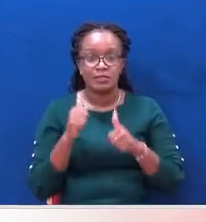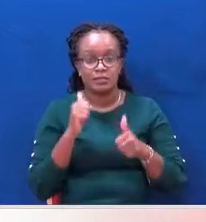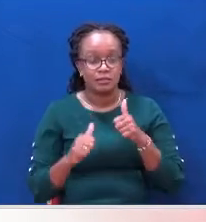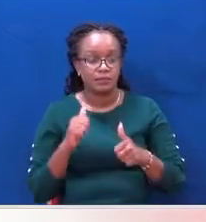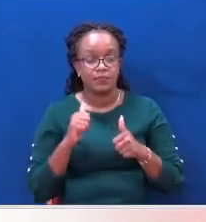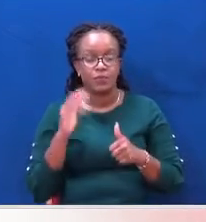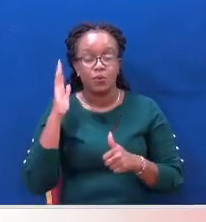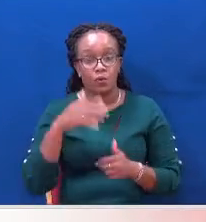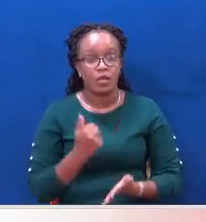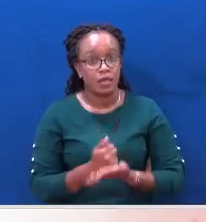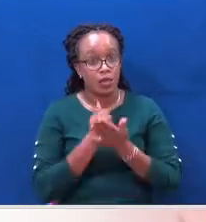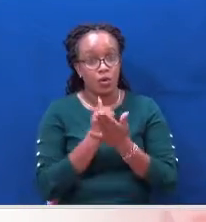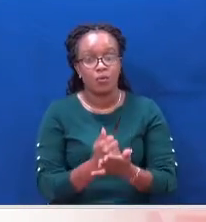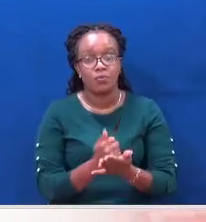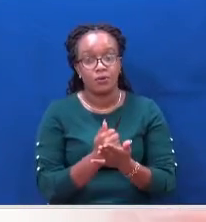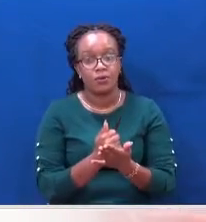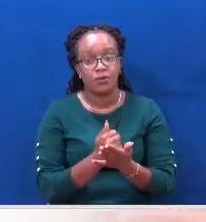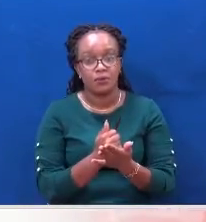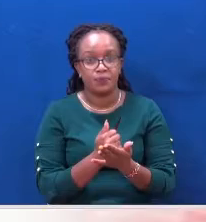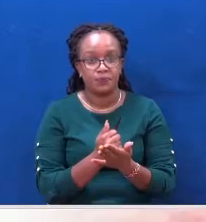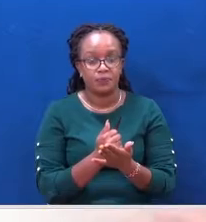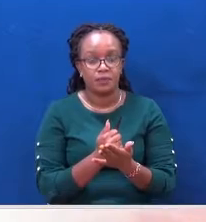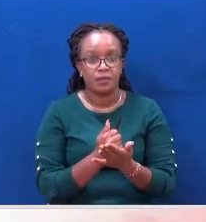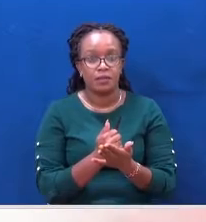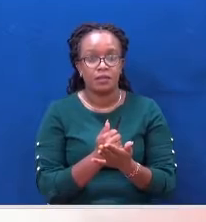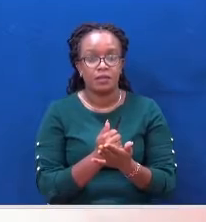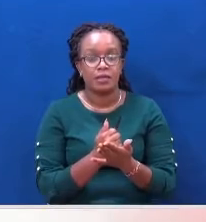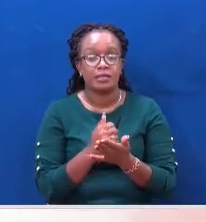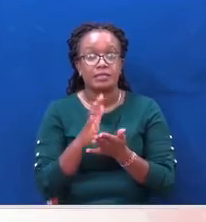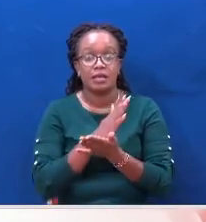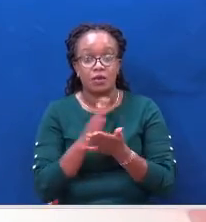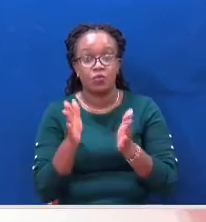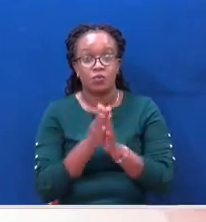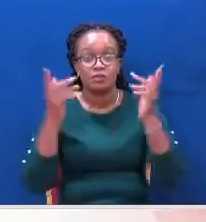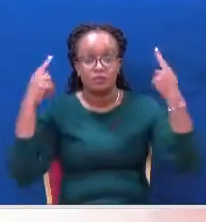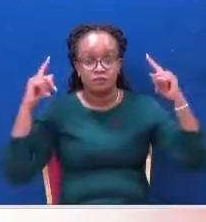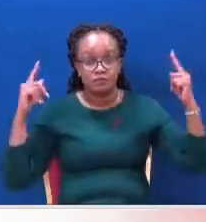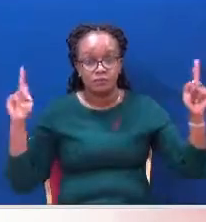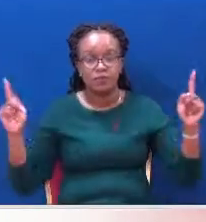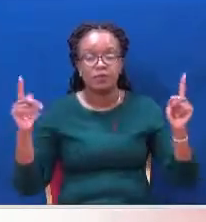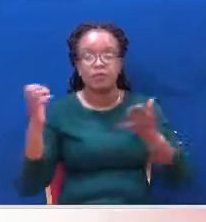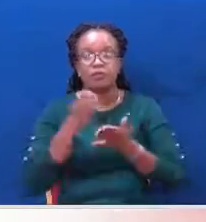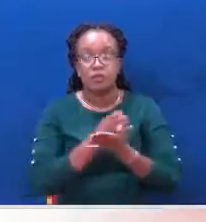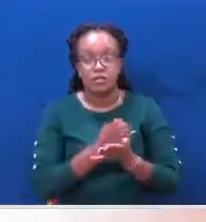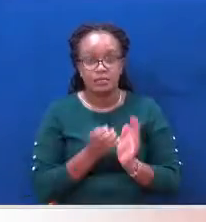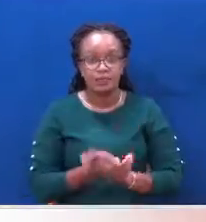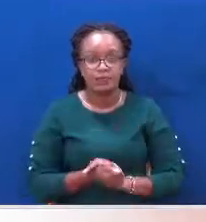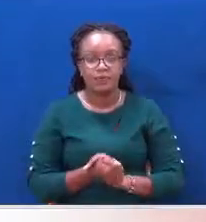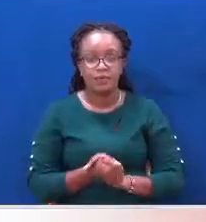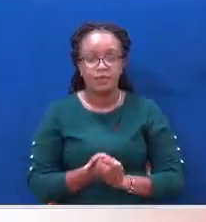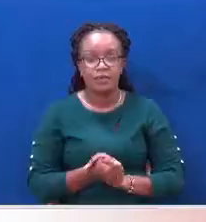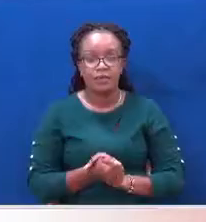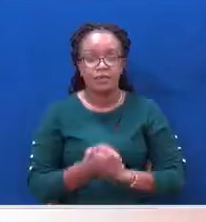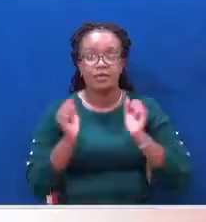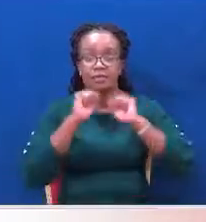will maintain and share with prospective employees. The system, which has an inbuilt security